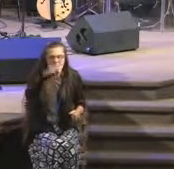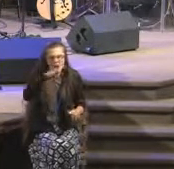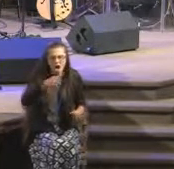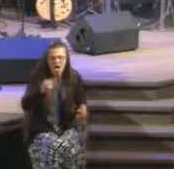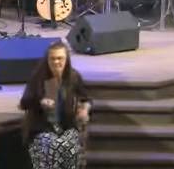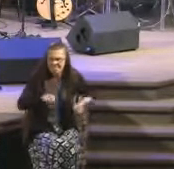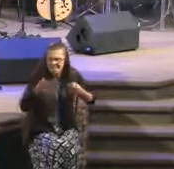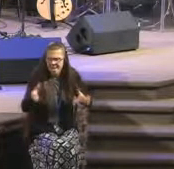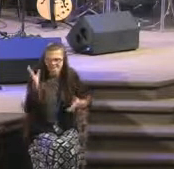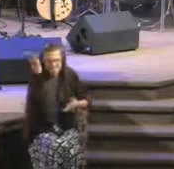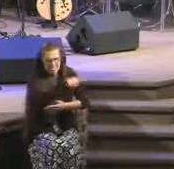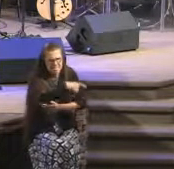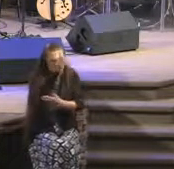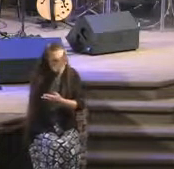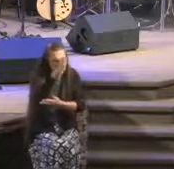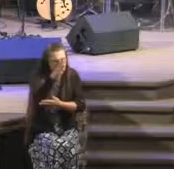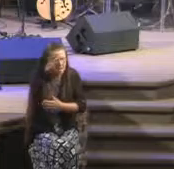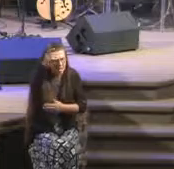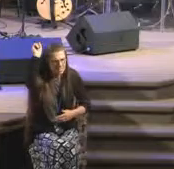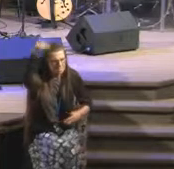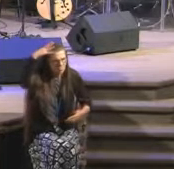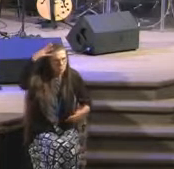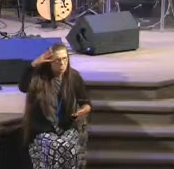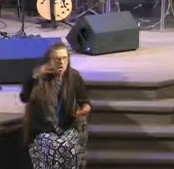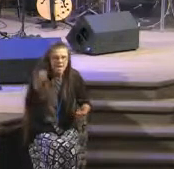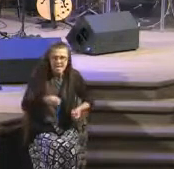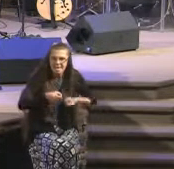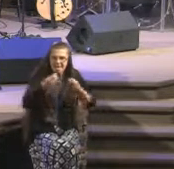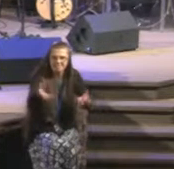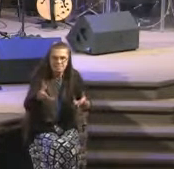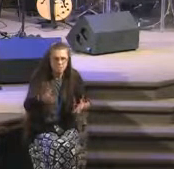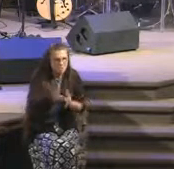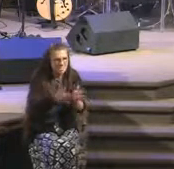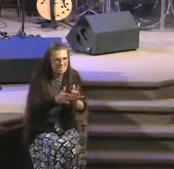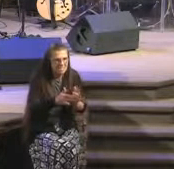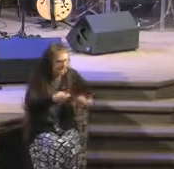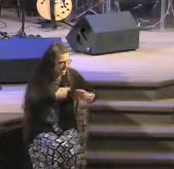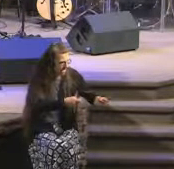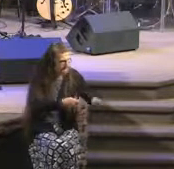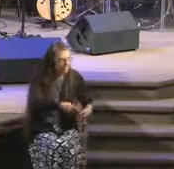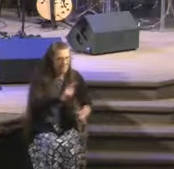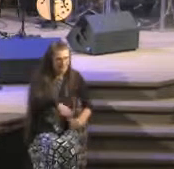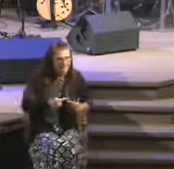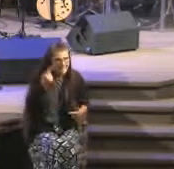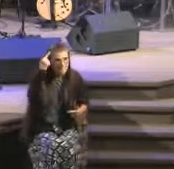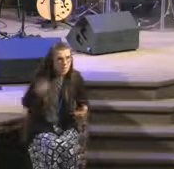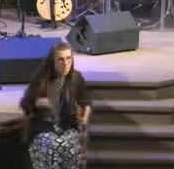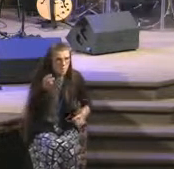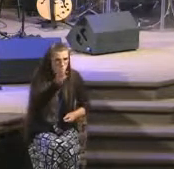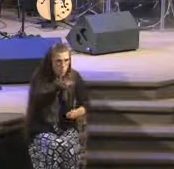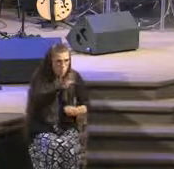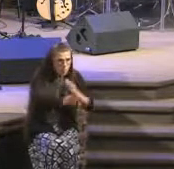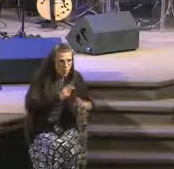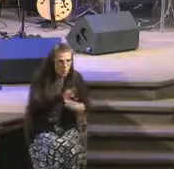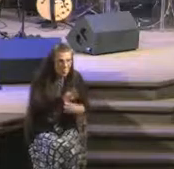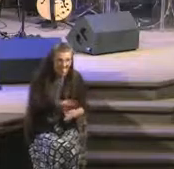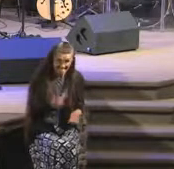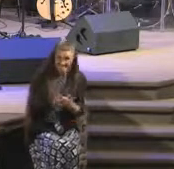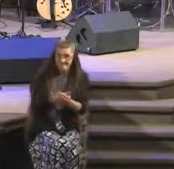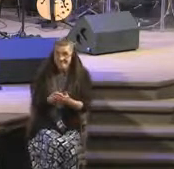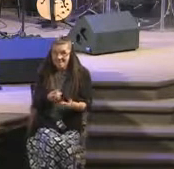son as an act of grace. He gave Jesus as a gift of life for the world. Now stay with me, because this gets even